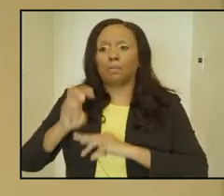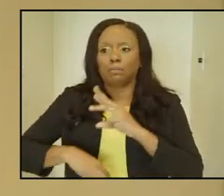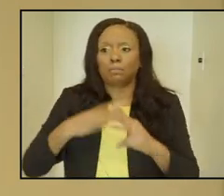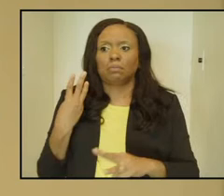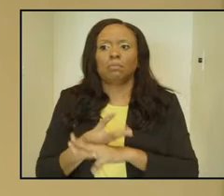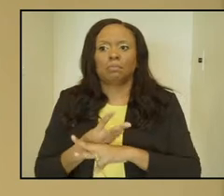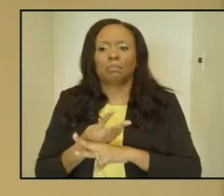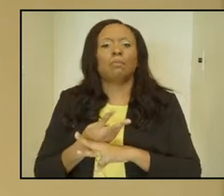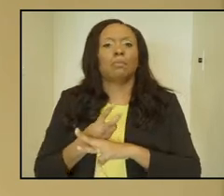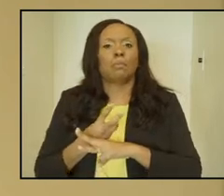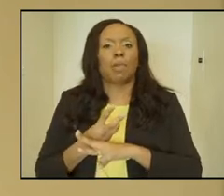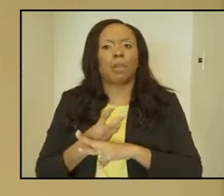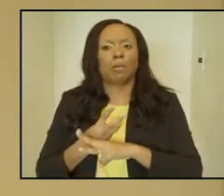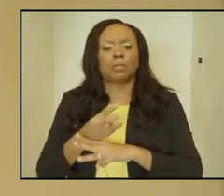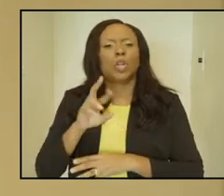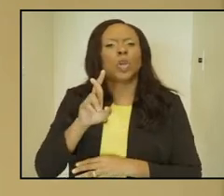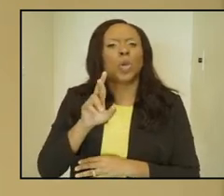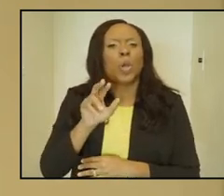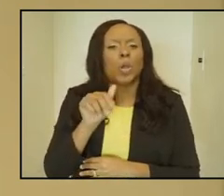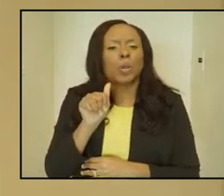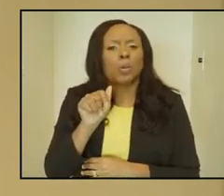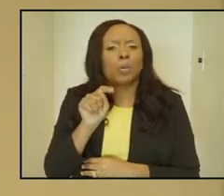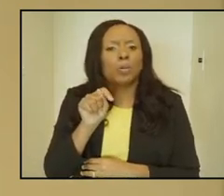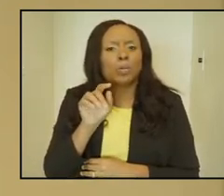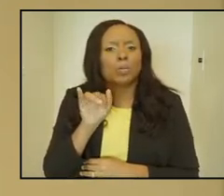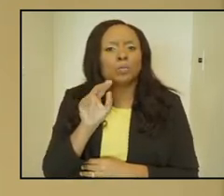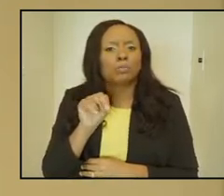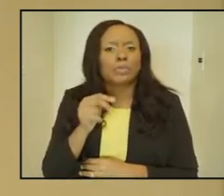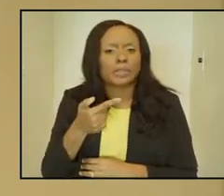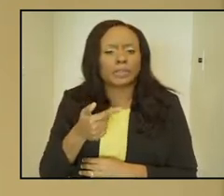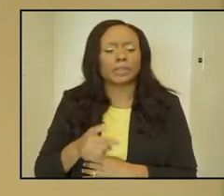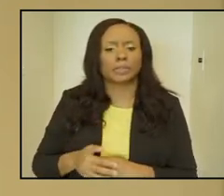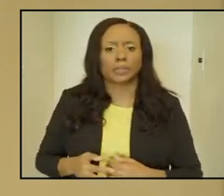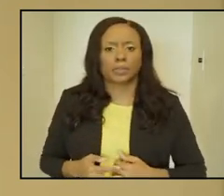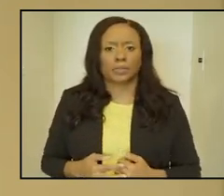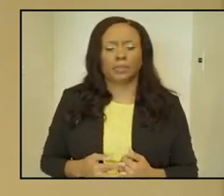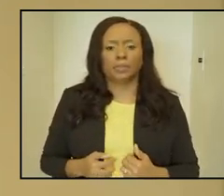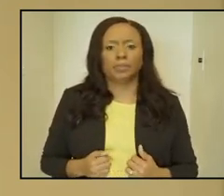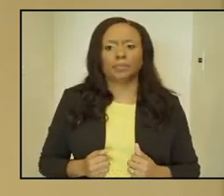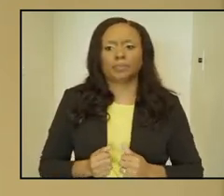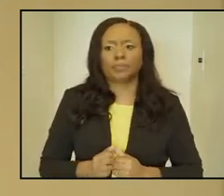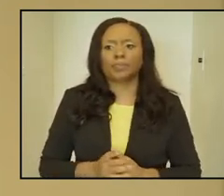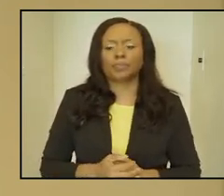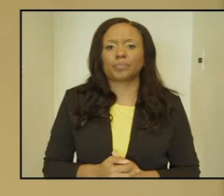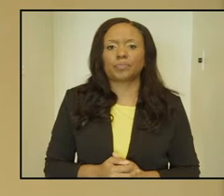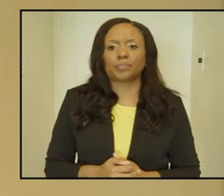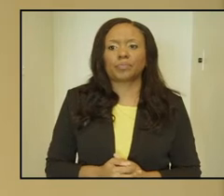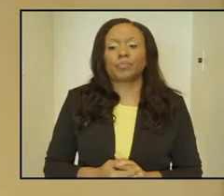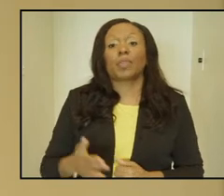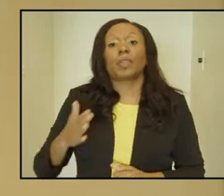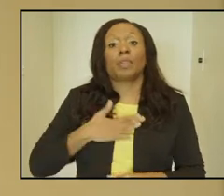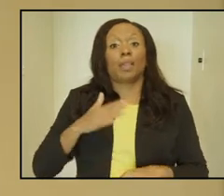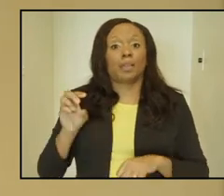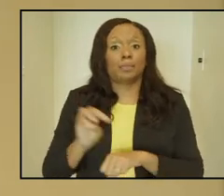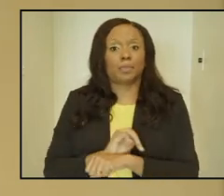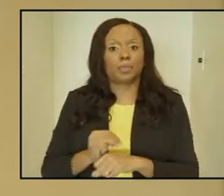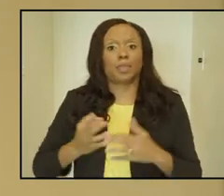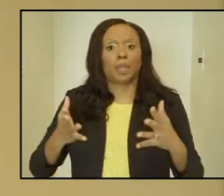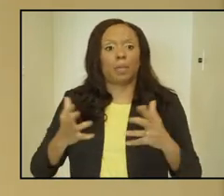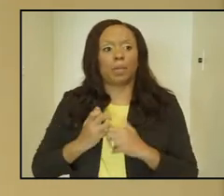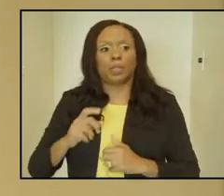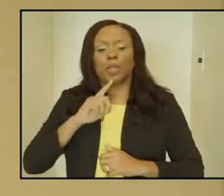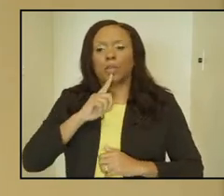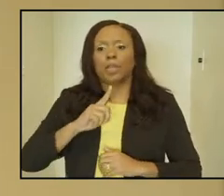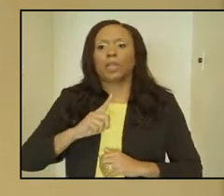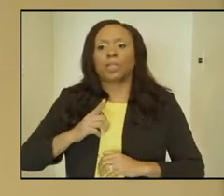rating. As we launch this first phase, I reaffirm my ministry's commitment to building the strength and capacity